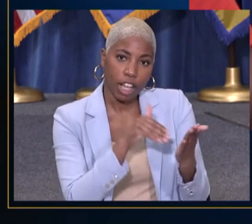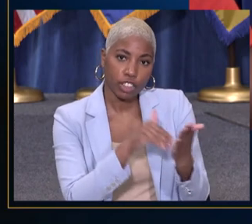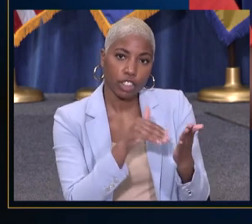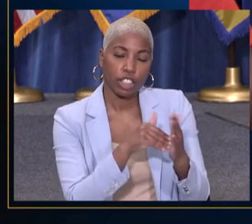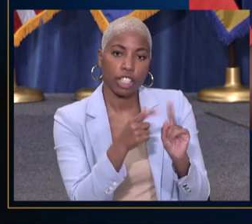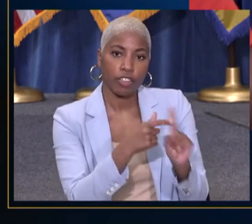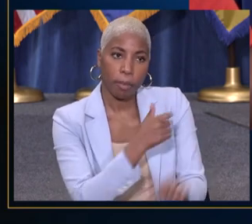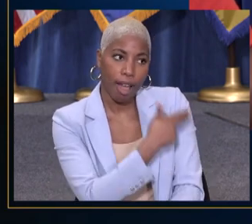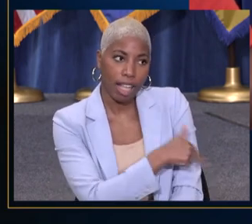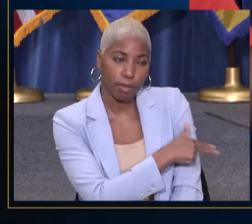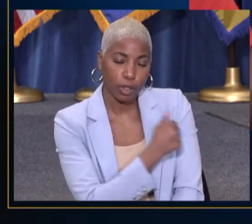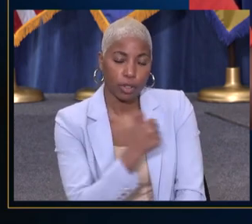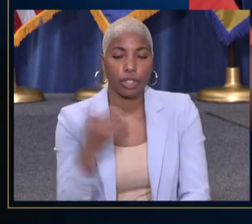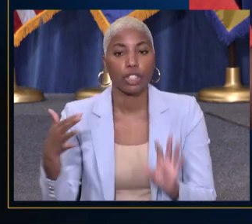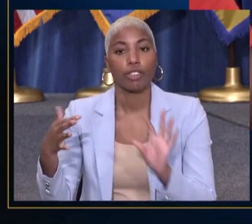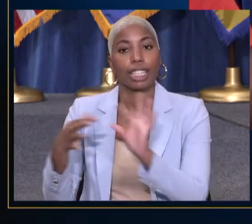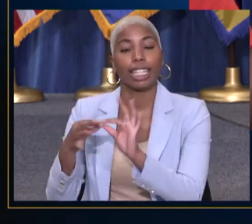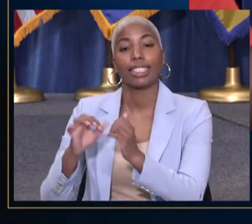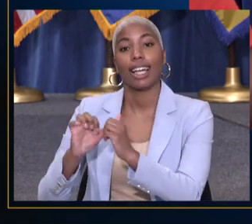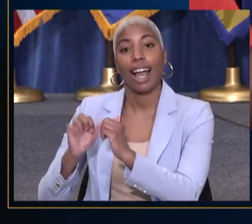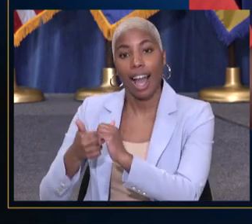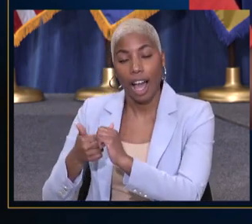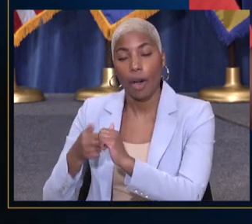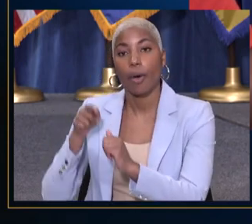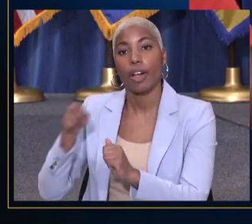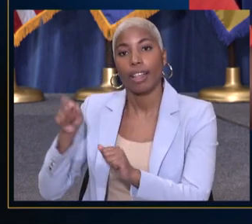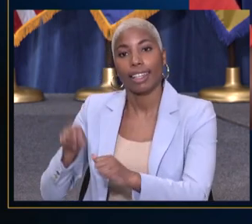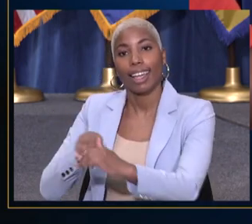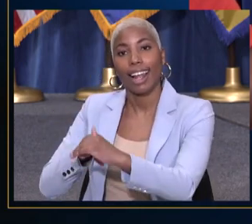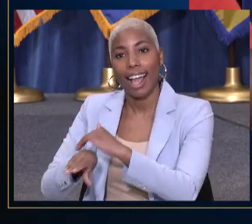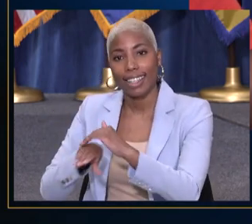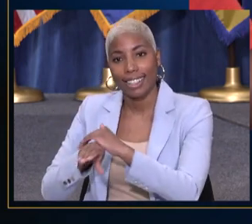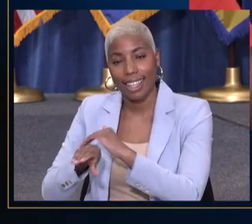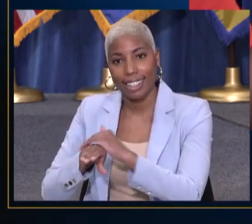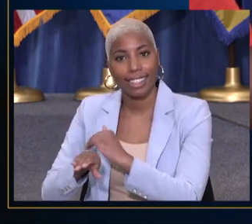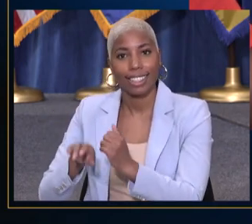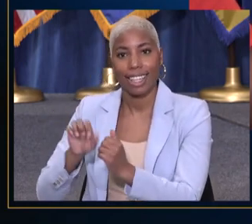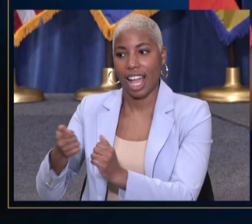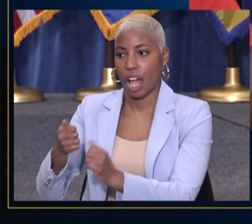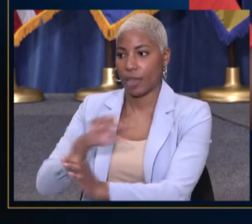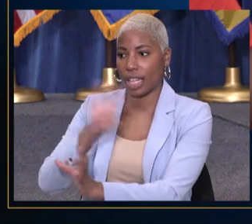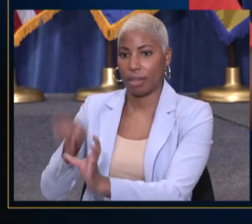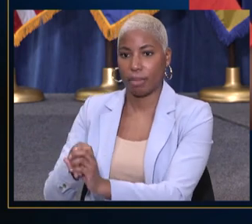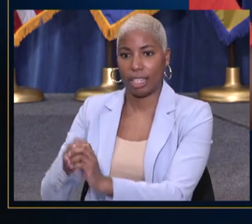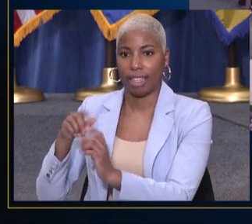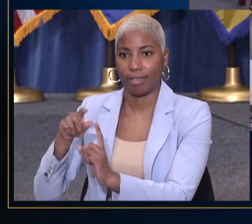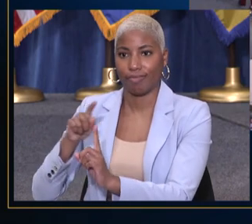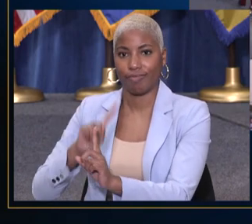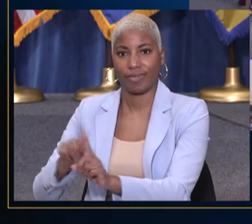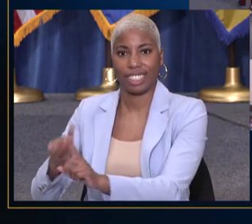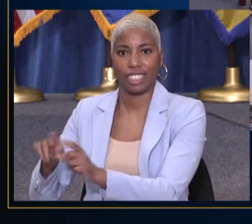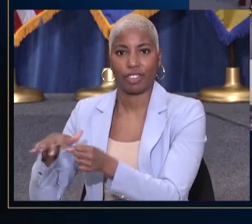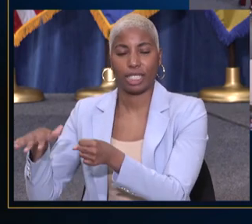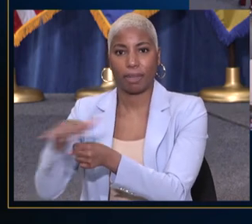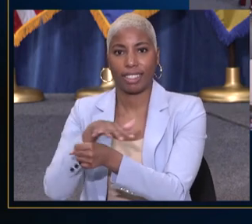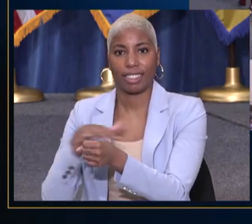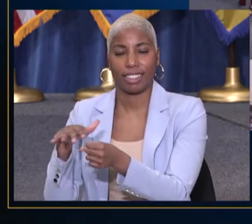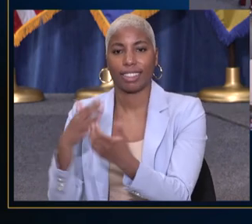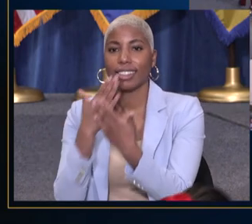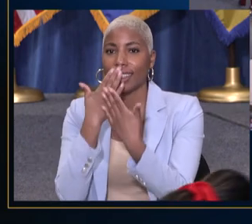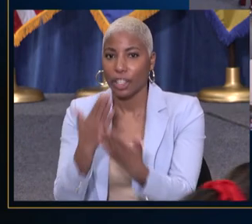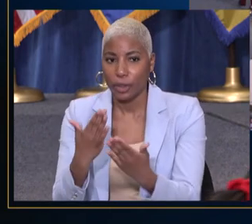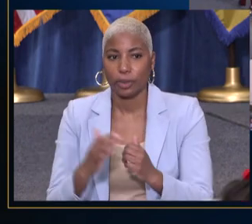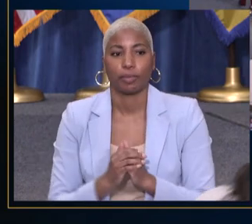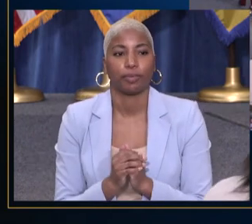office. It's related to how they're able to access and be in those spaces. Thank you. I know